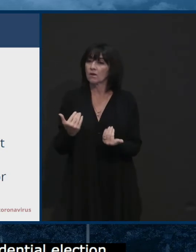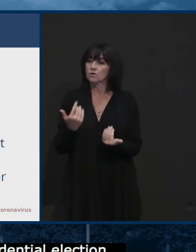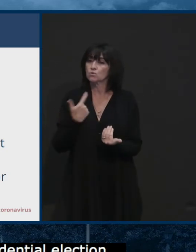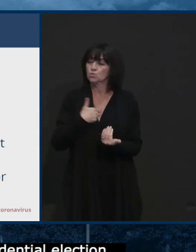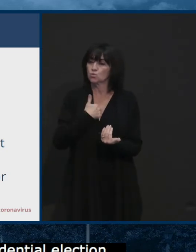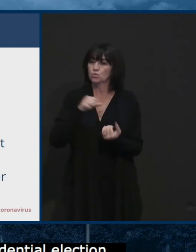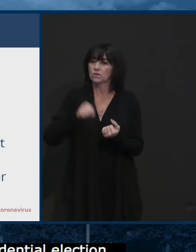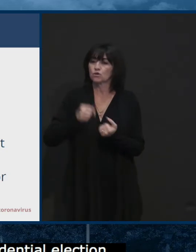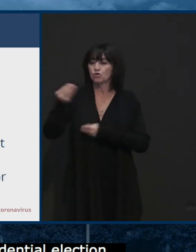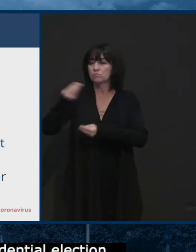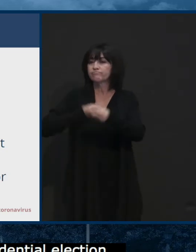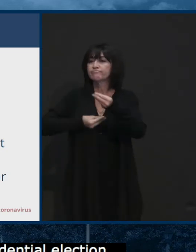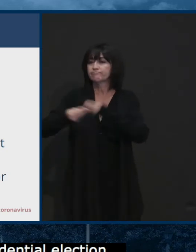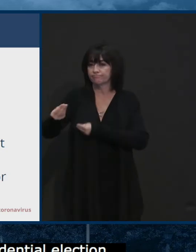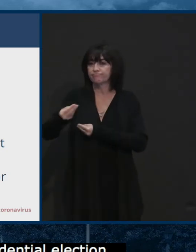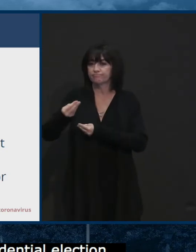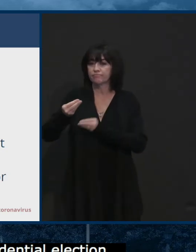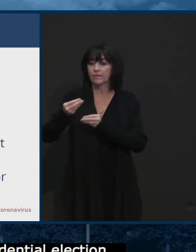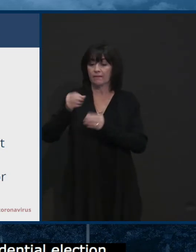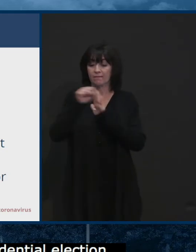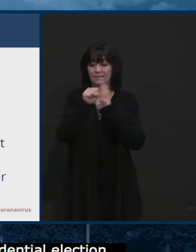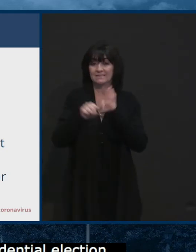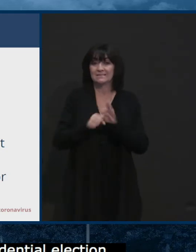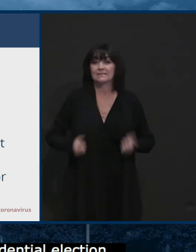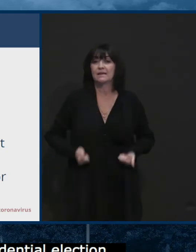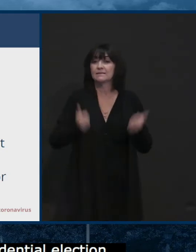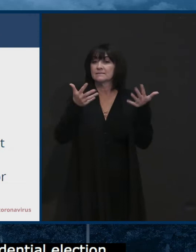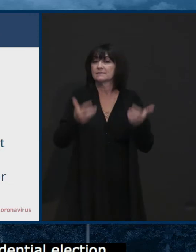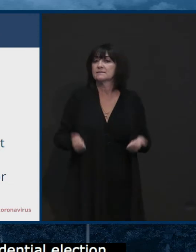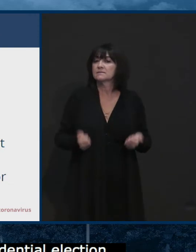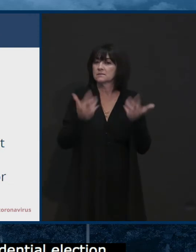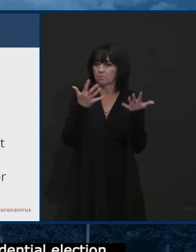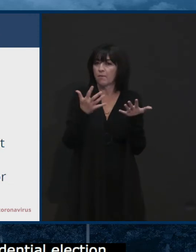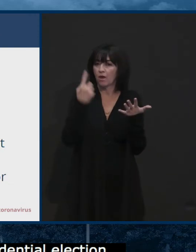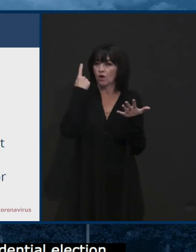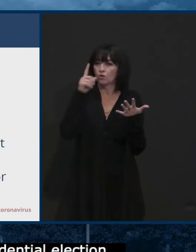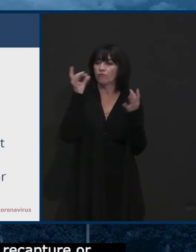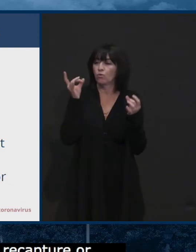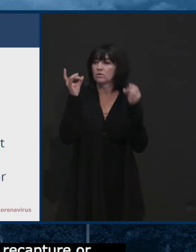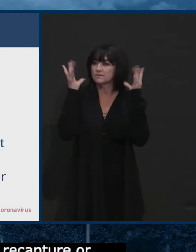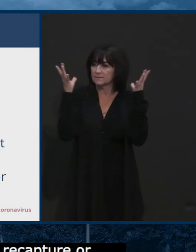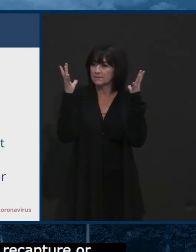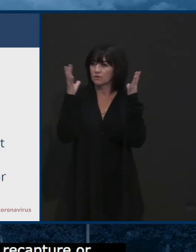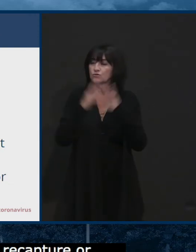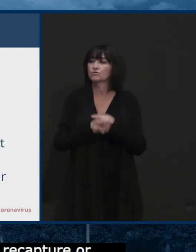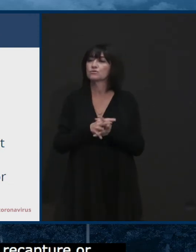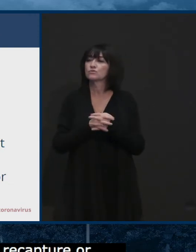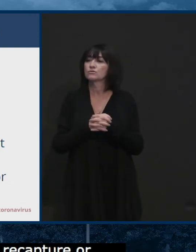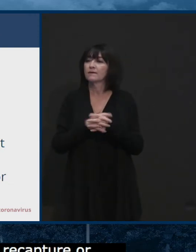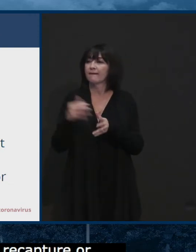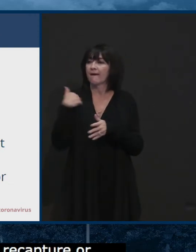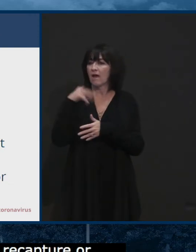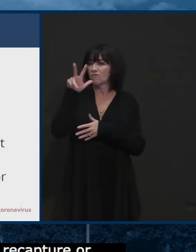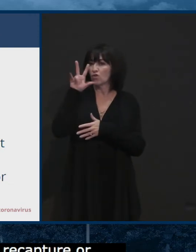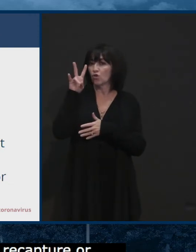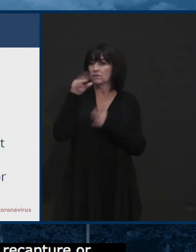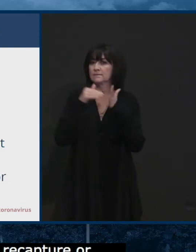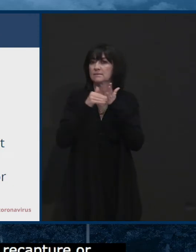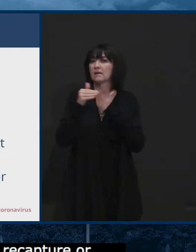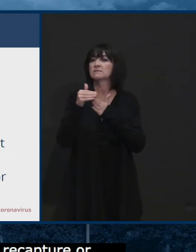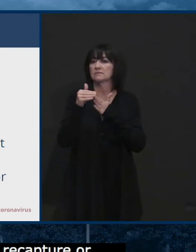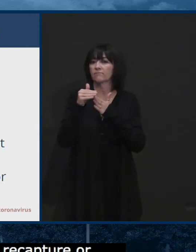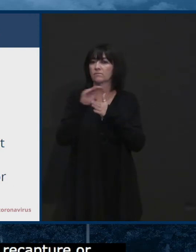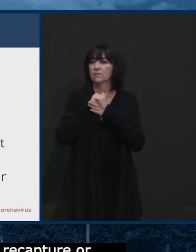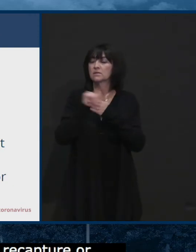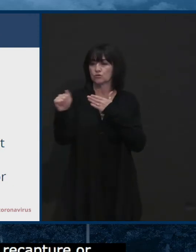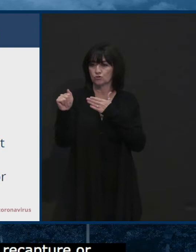expenses that either the state or qualifying nonprofits have put in for. We have $37 million obligated back through